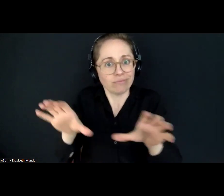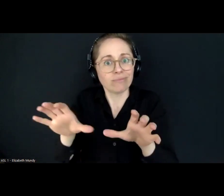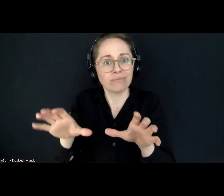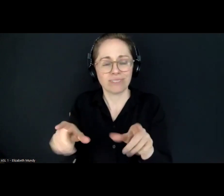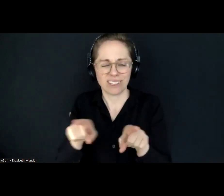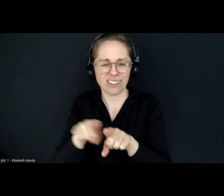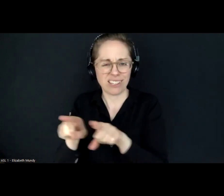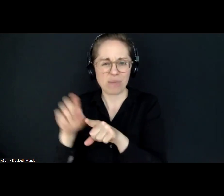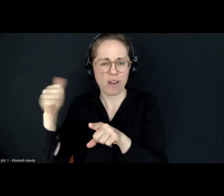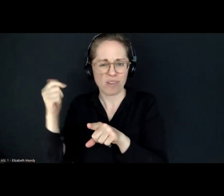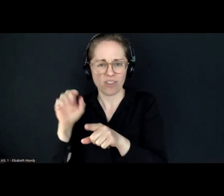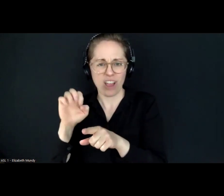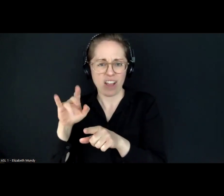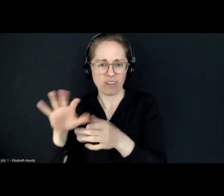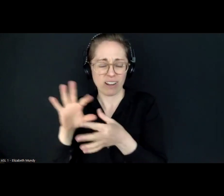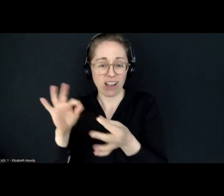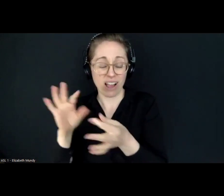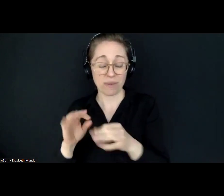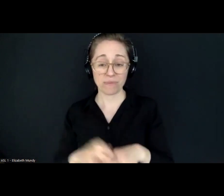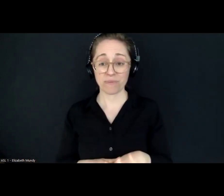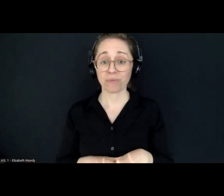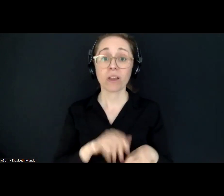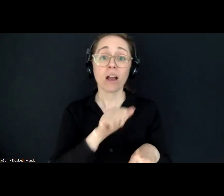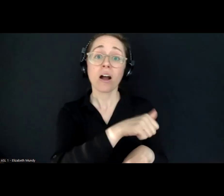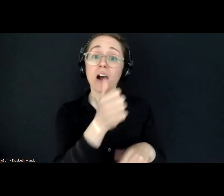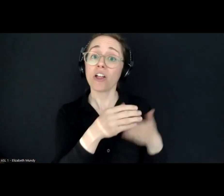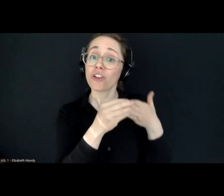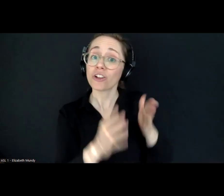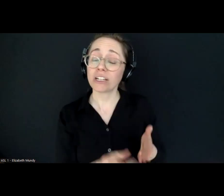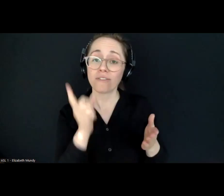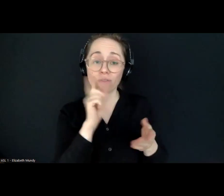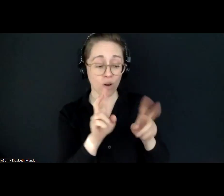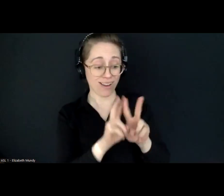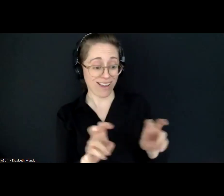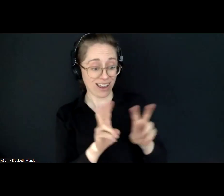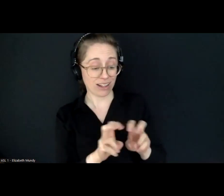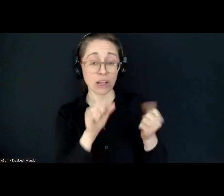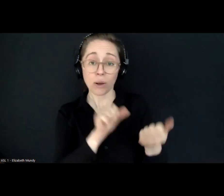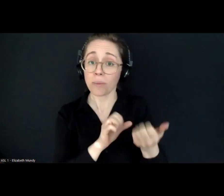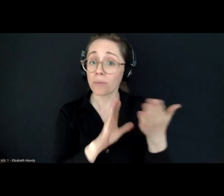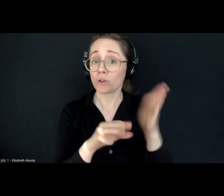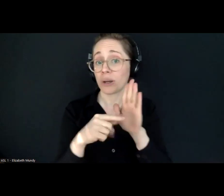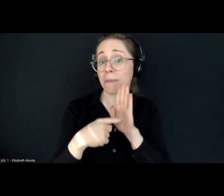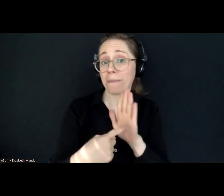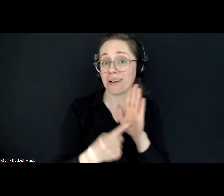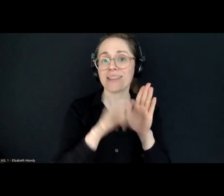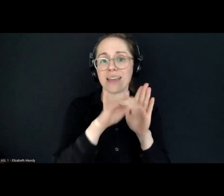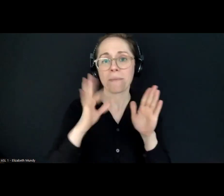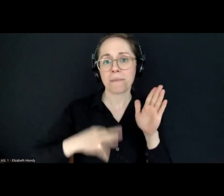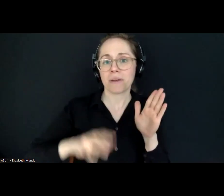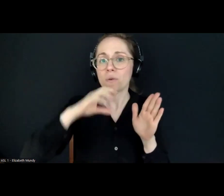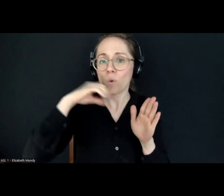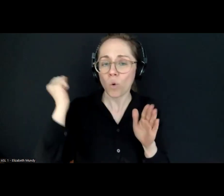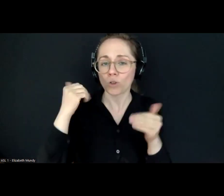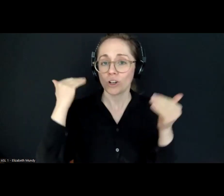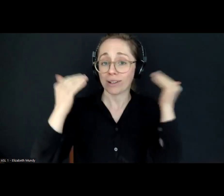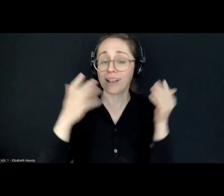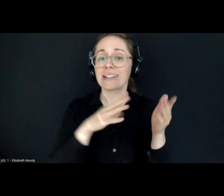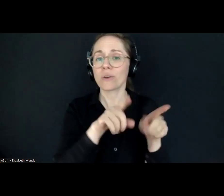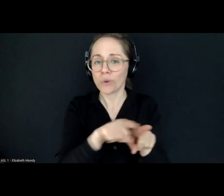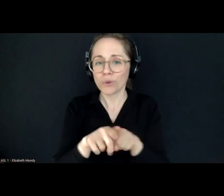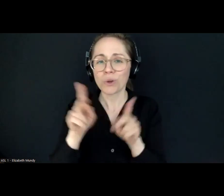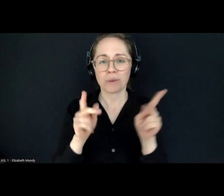other leaders to analyze approaches and models for a new program that benefits older adults and people with disabilities.